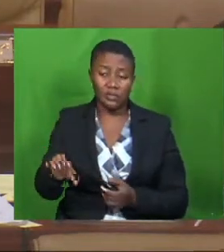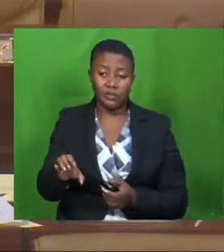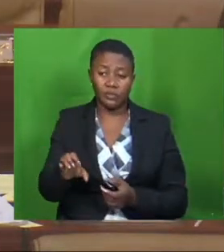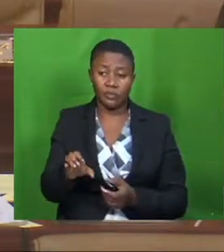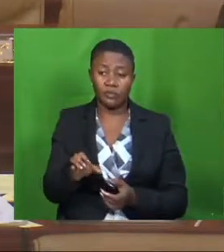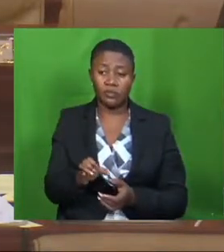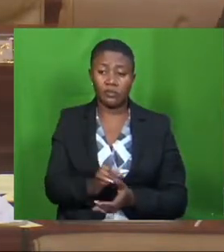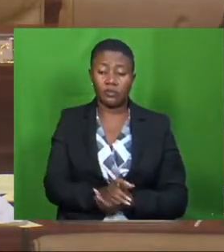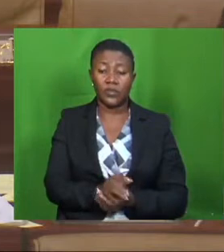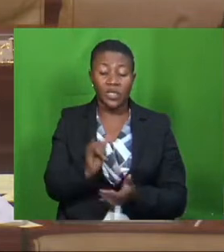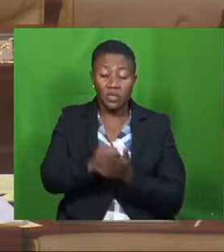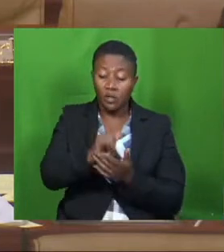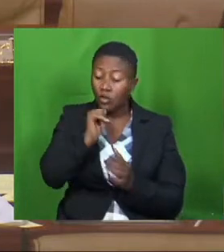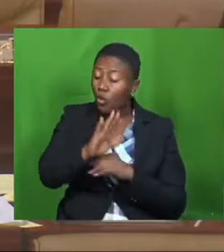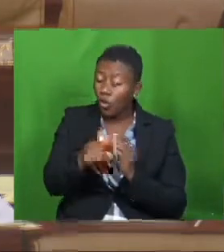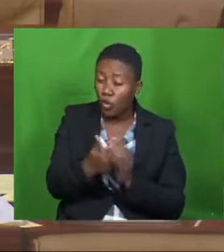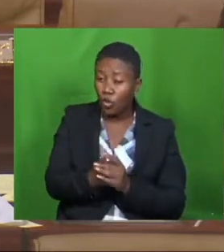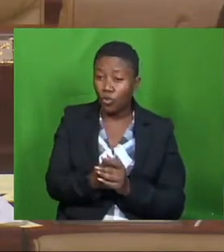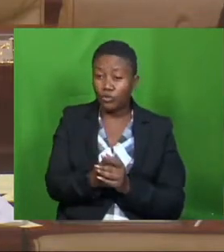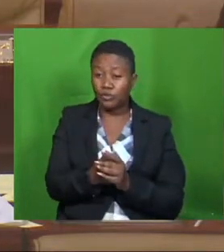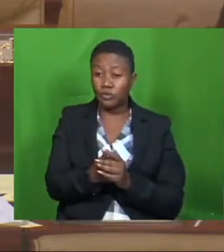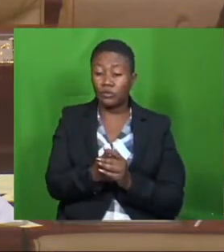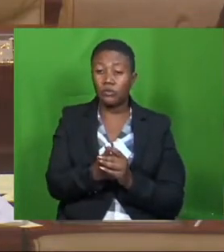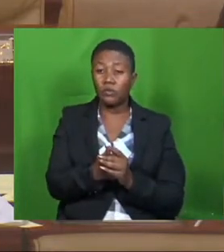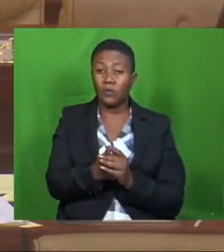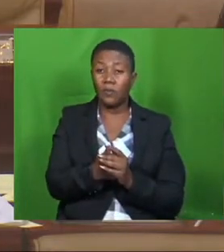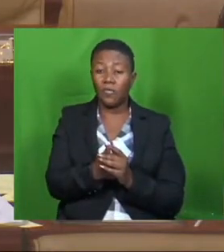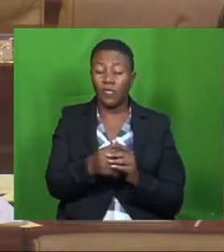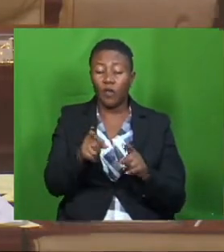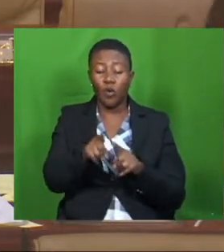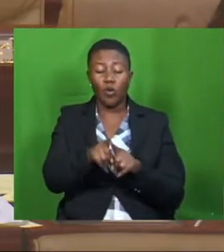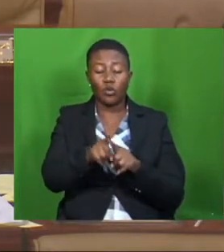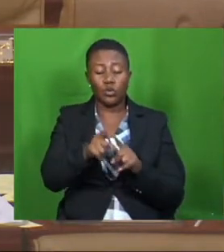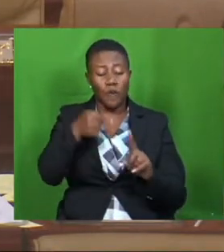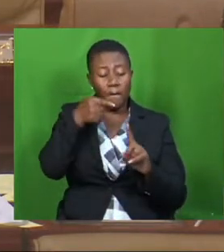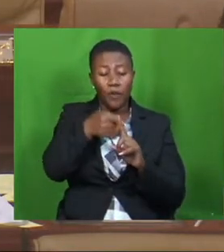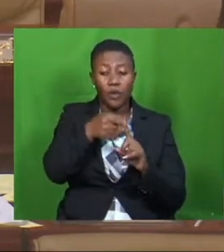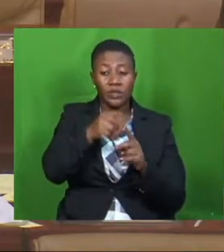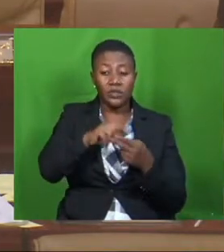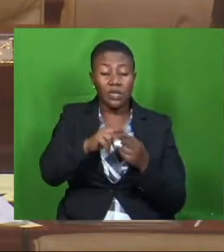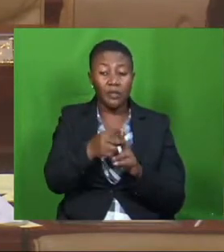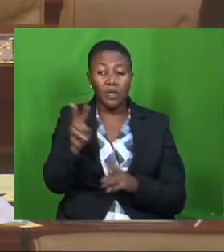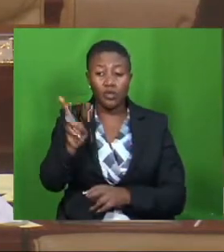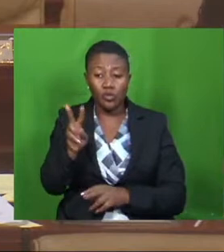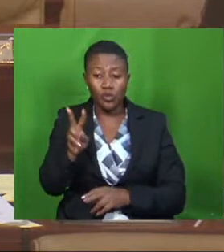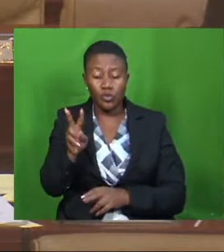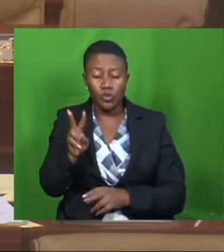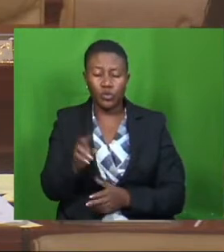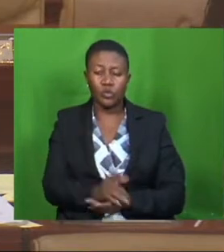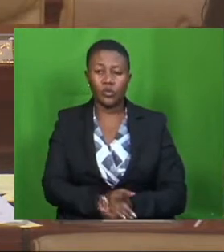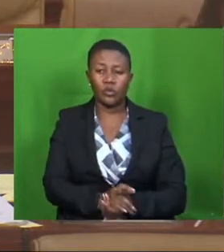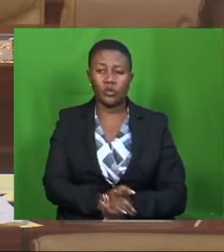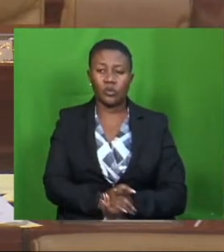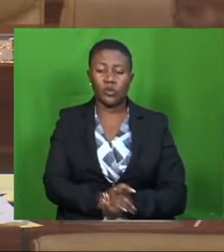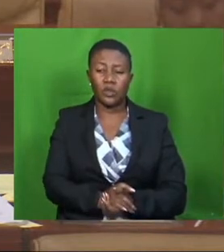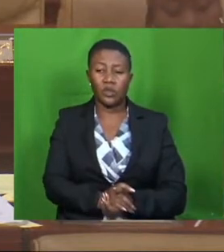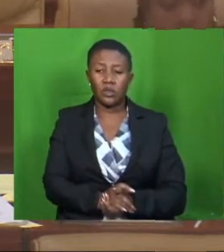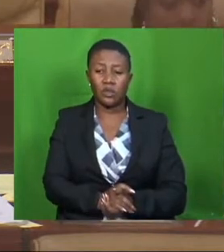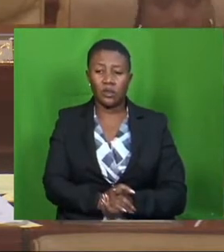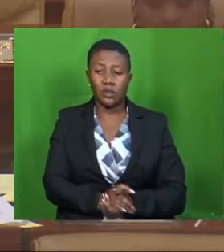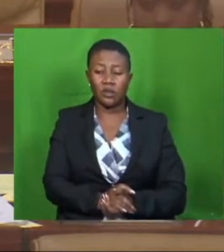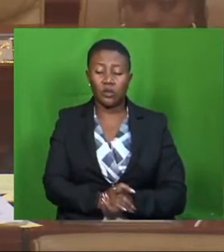by the time of their report, constituting 86% of the infraction. So again, Mr. Speaker, the work of the